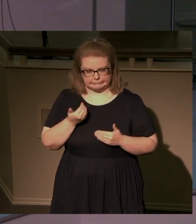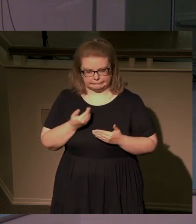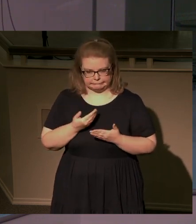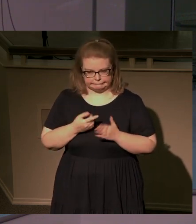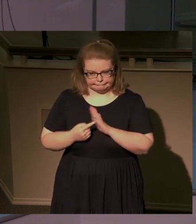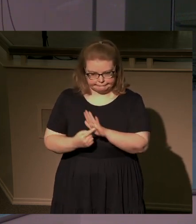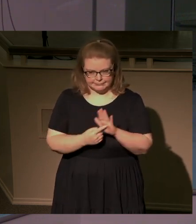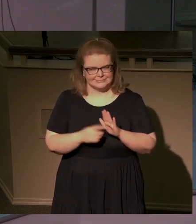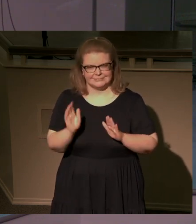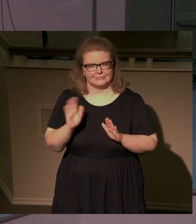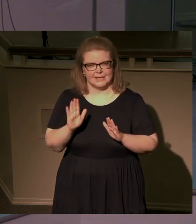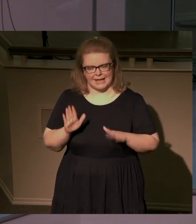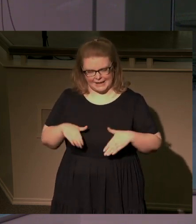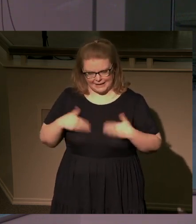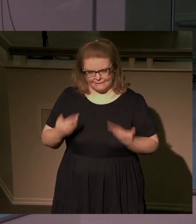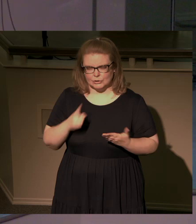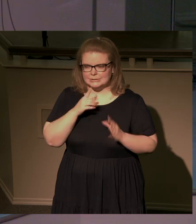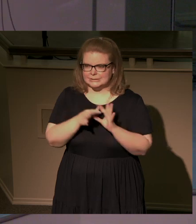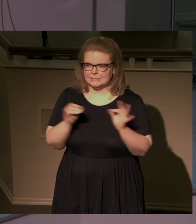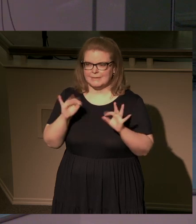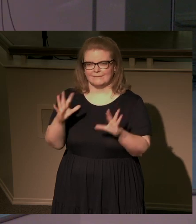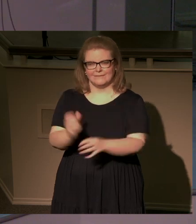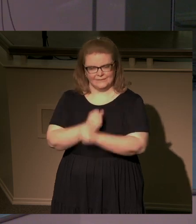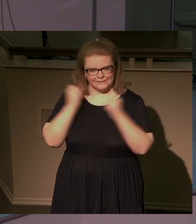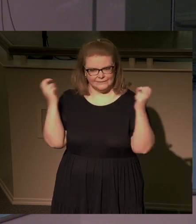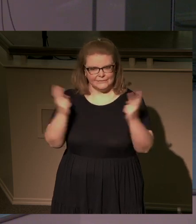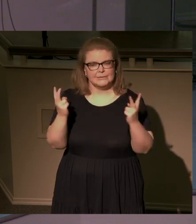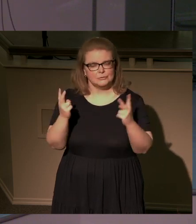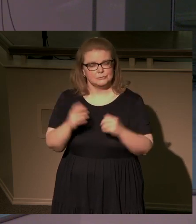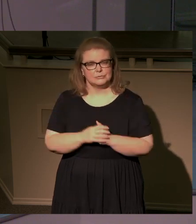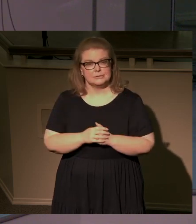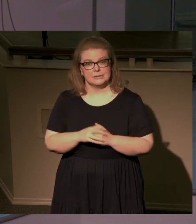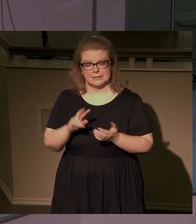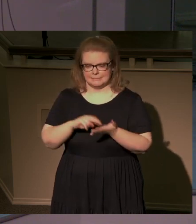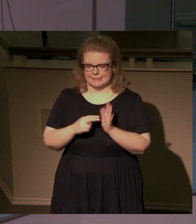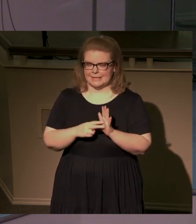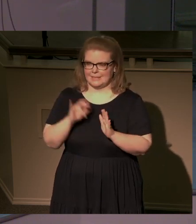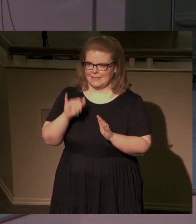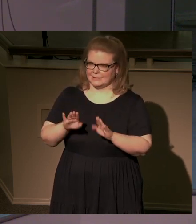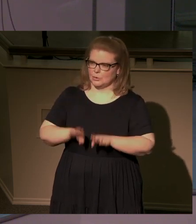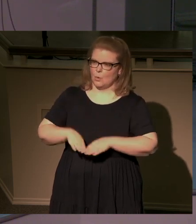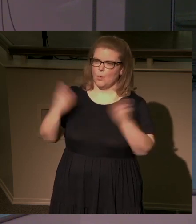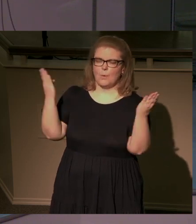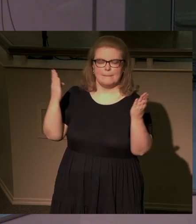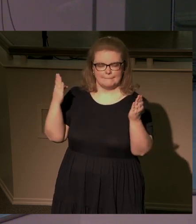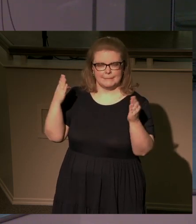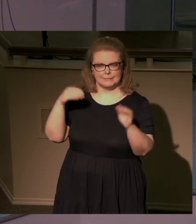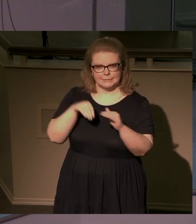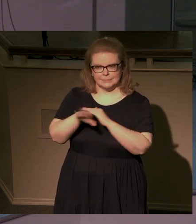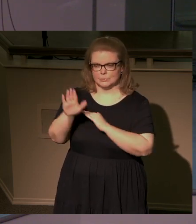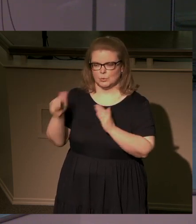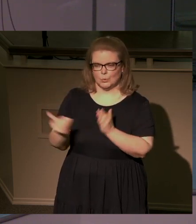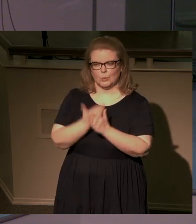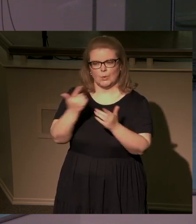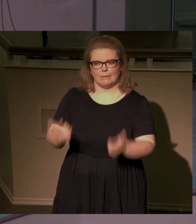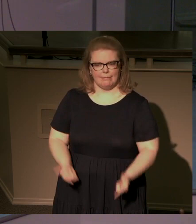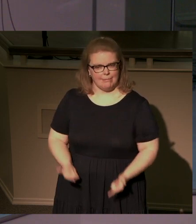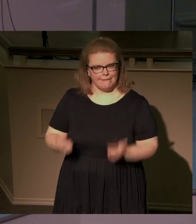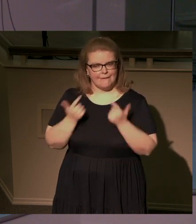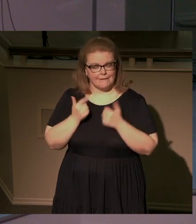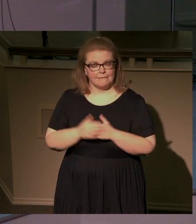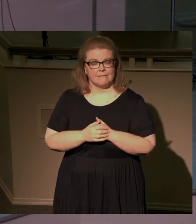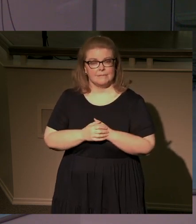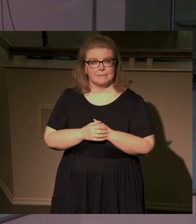is a statement of victory. Confession is the gateway, the open door to a new life.